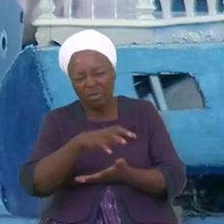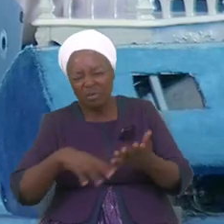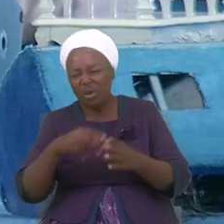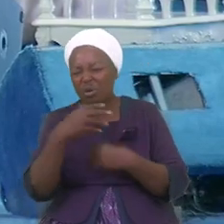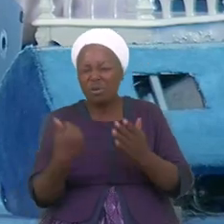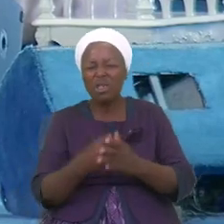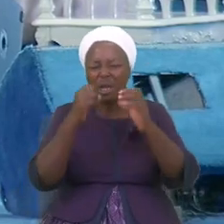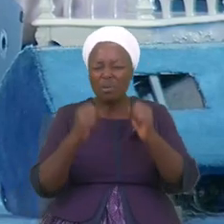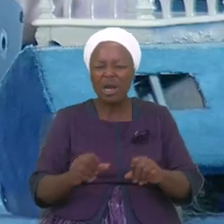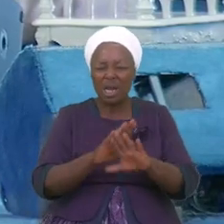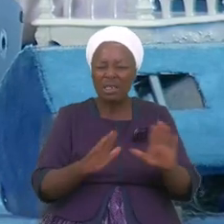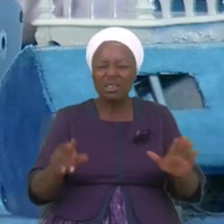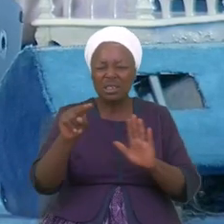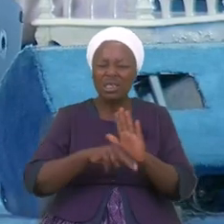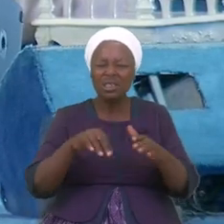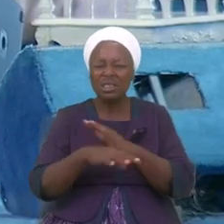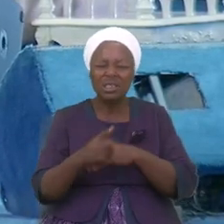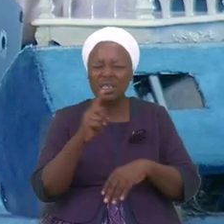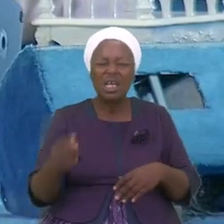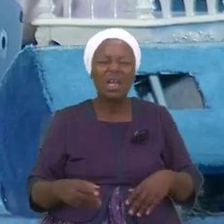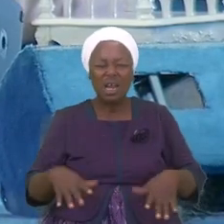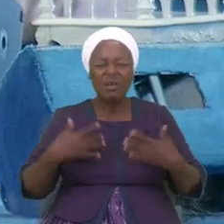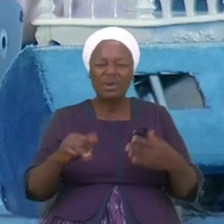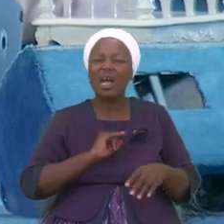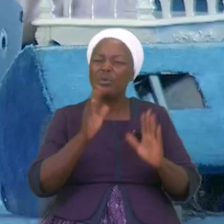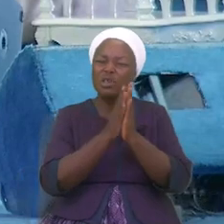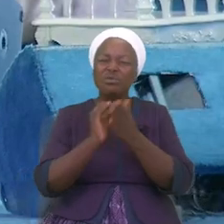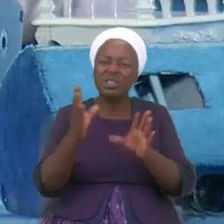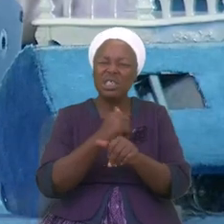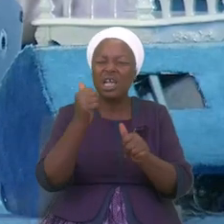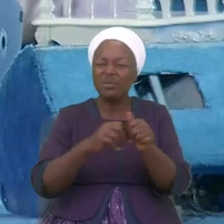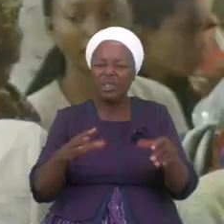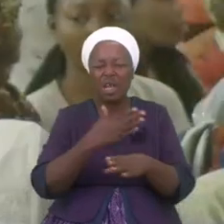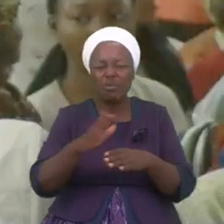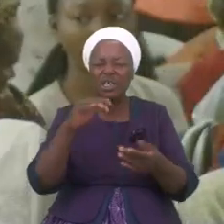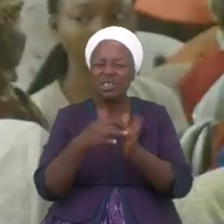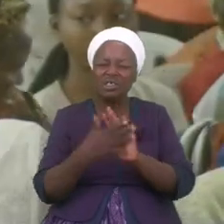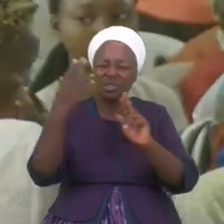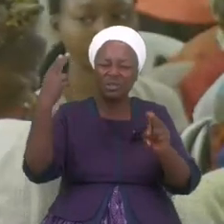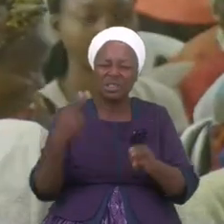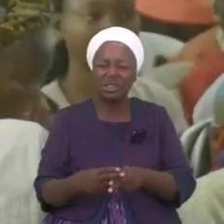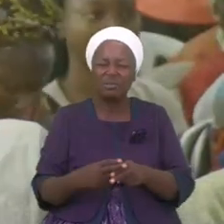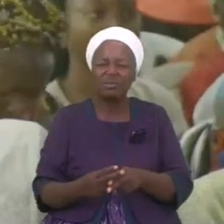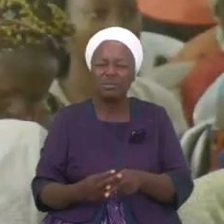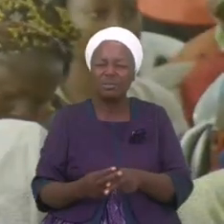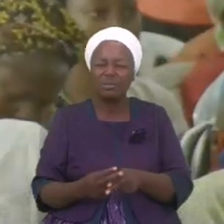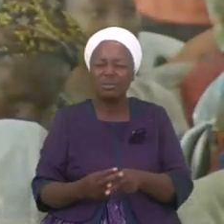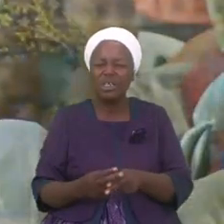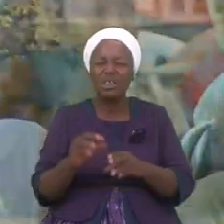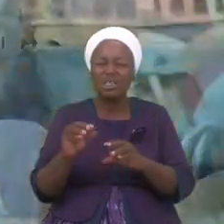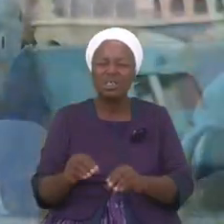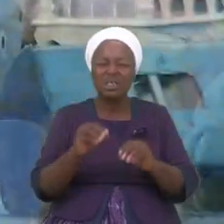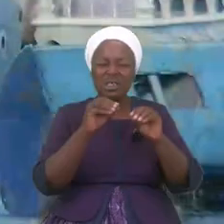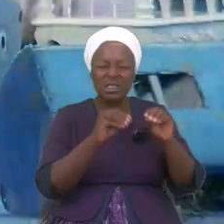in their sin, I pray you take everything away in Jesus' name. Set